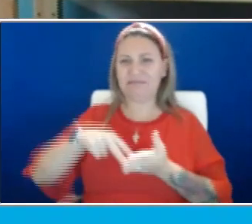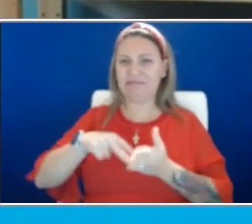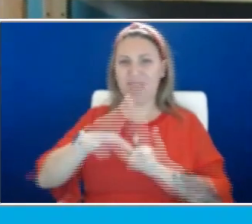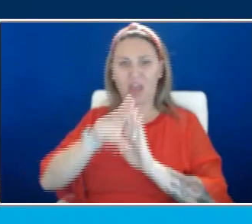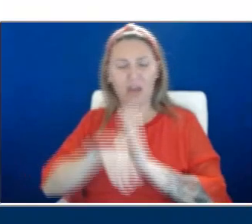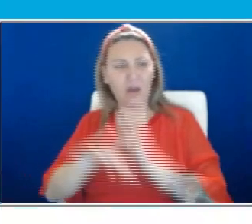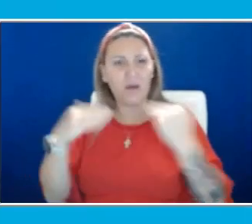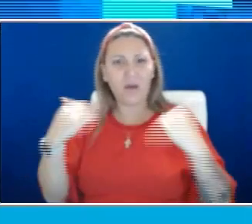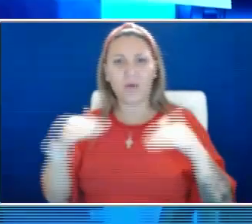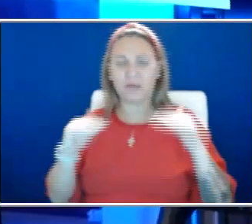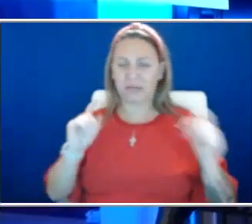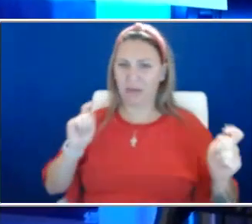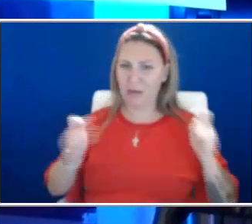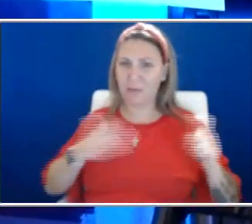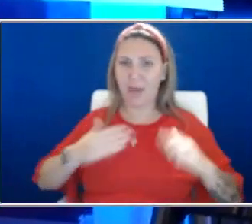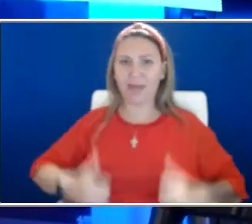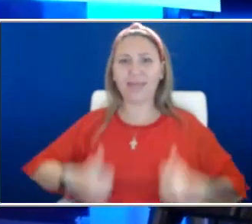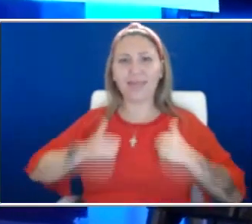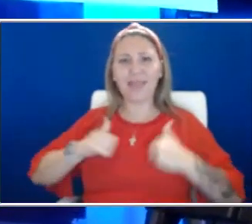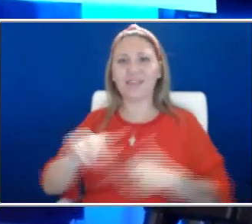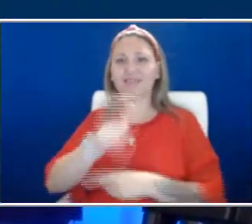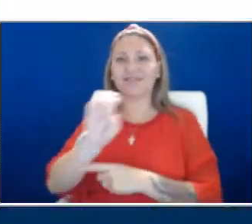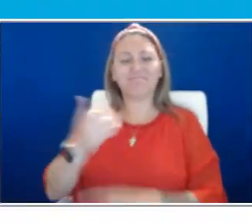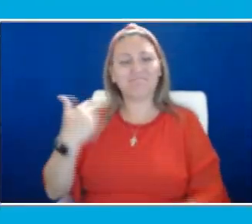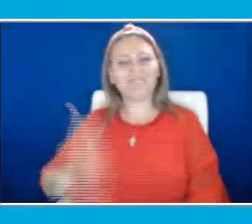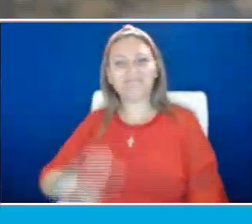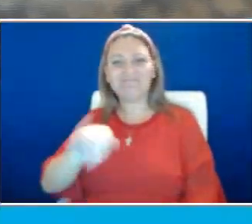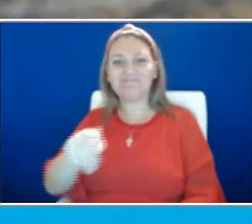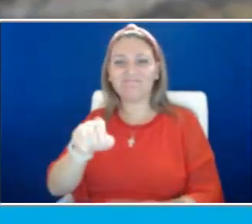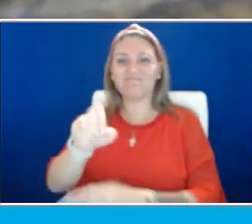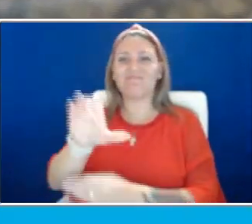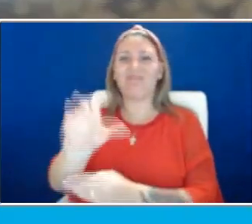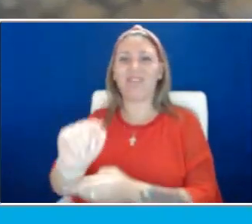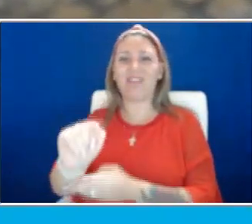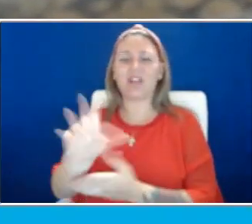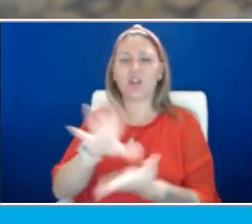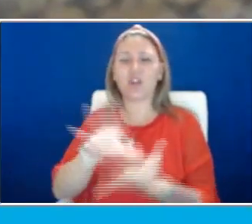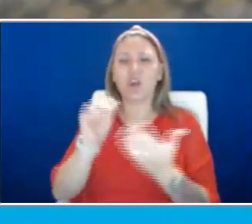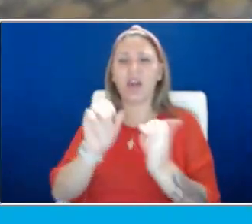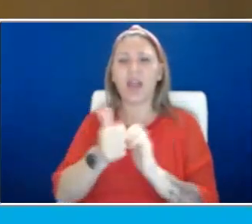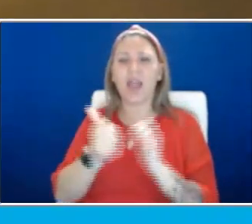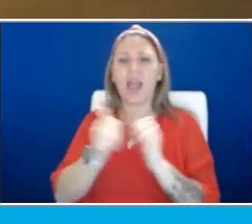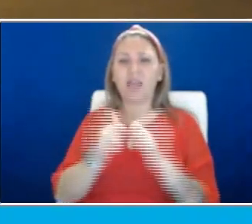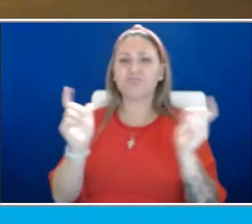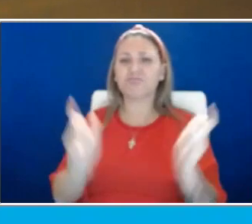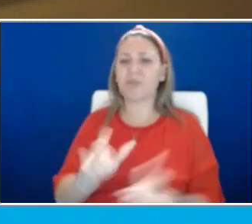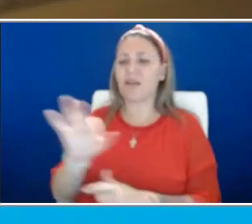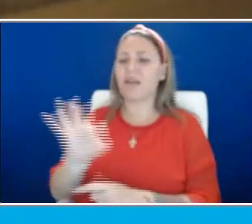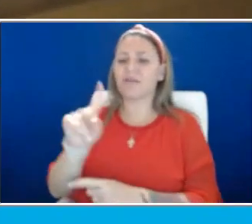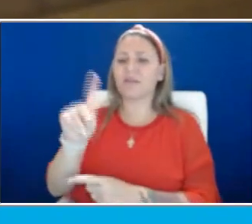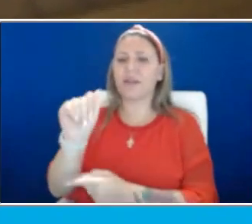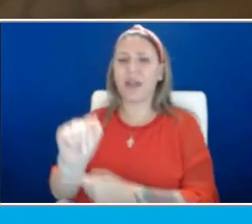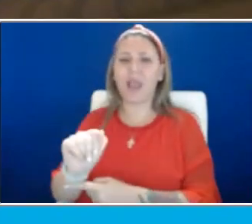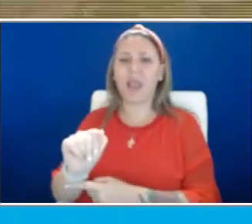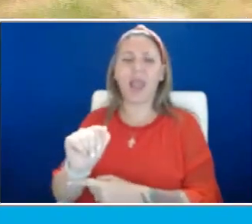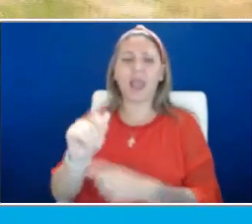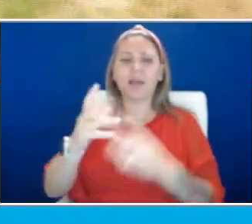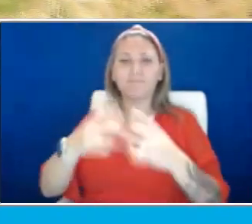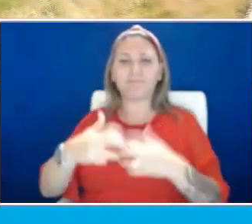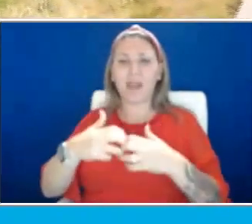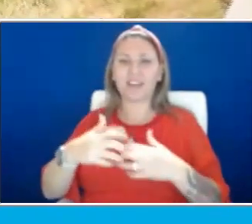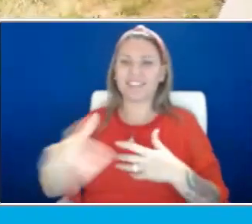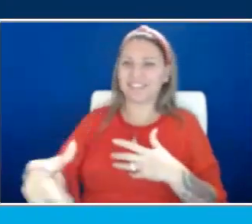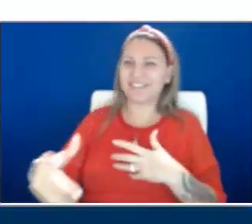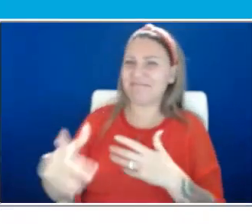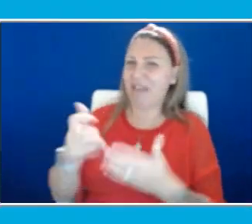my lifestyle some. I'm Jessica Lovell. Learn how a tiny FDA-approved device is outsmarting his pain and getting